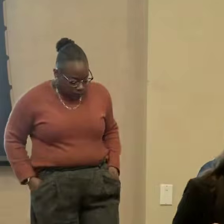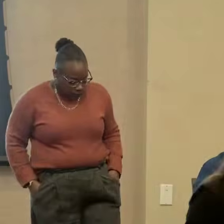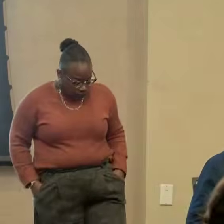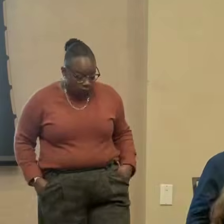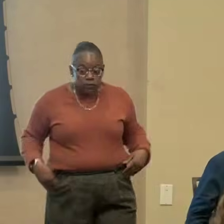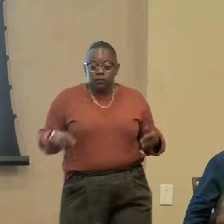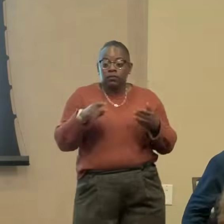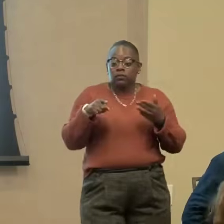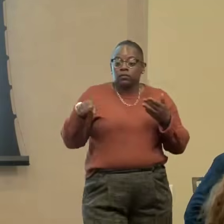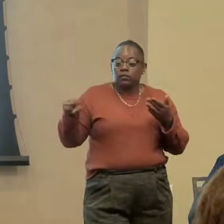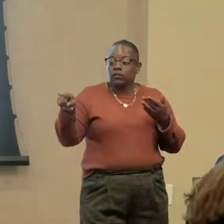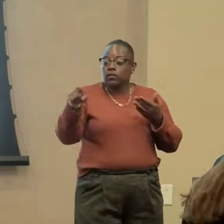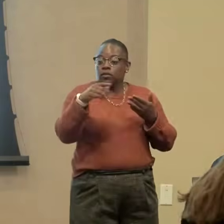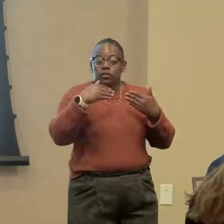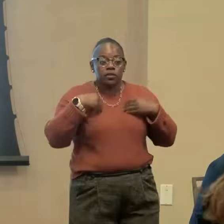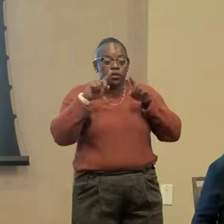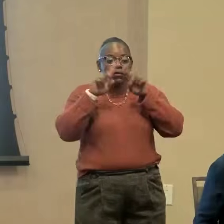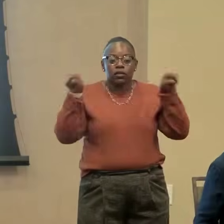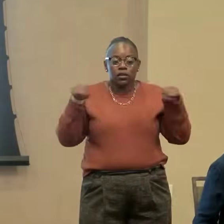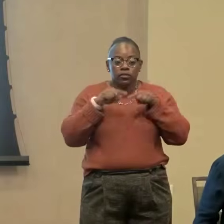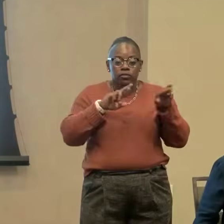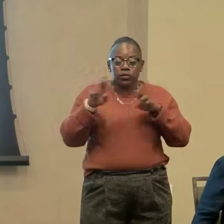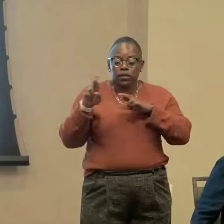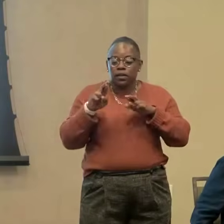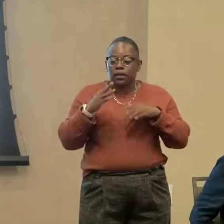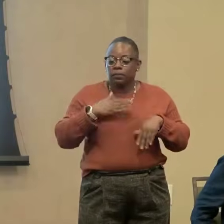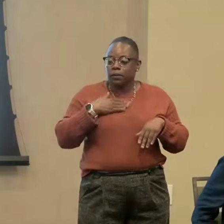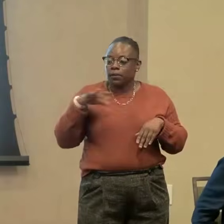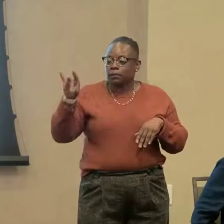If anybody already has some cards, I'm happy to collect.